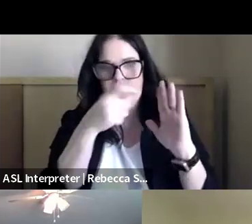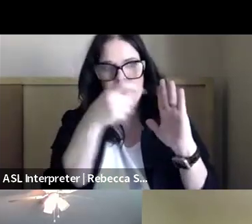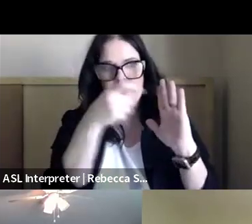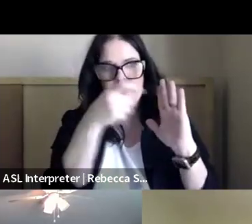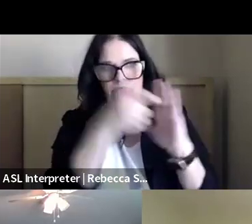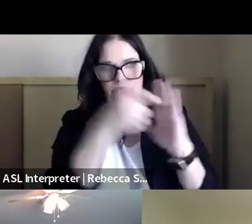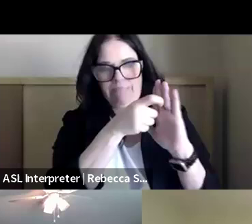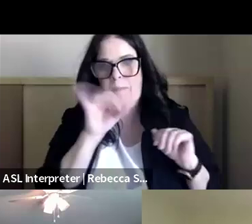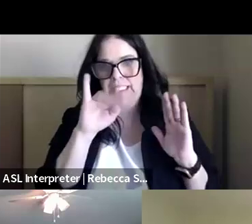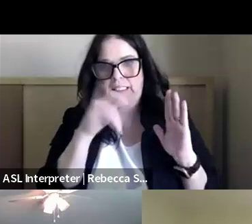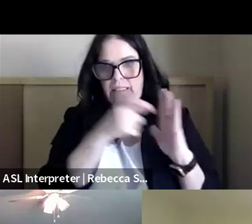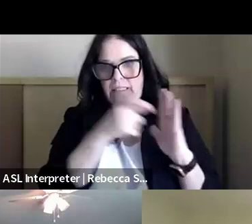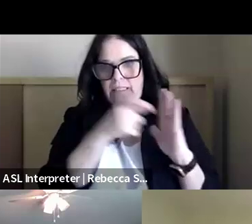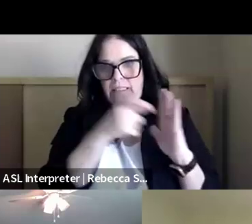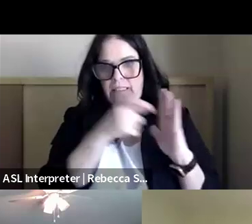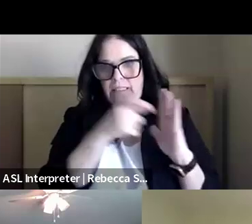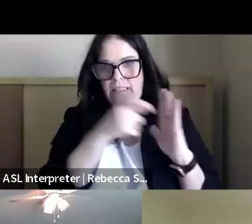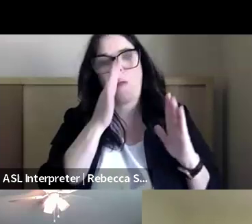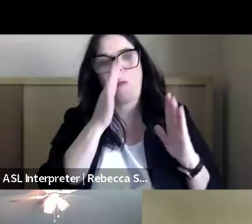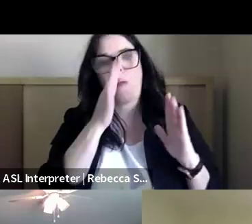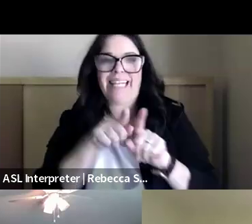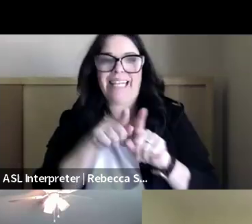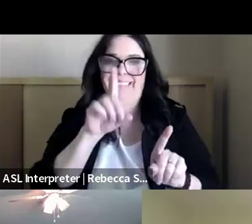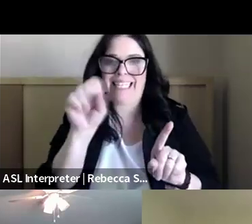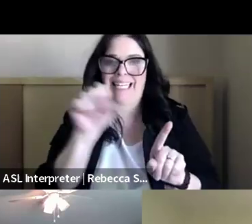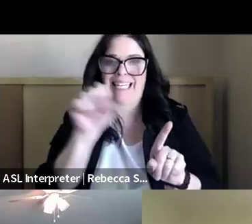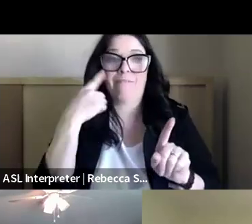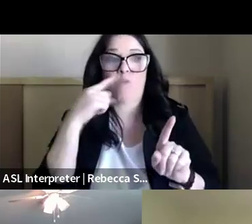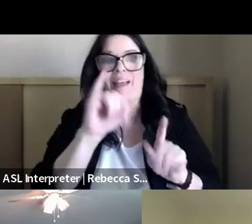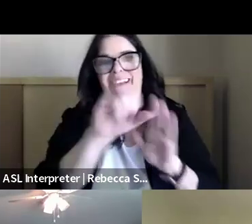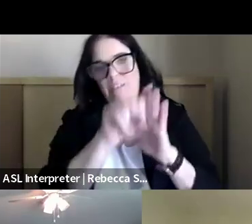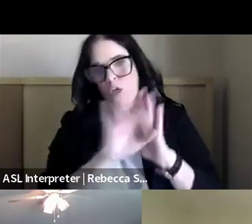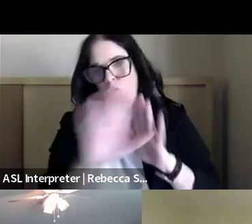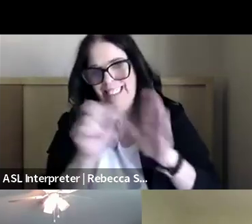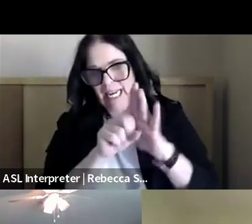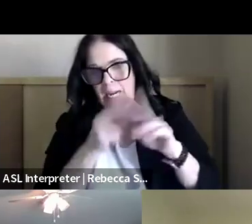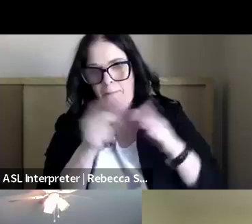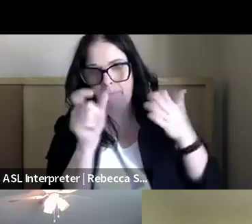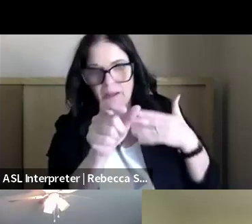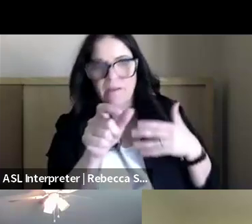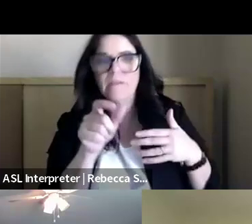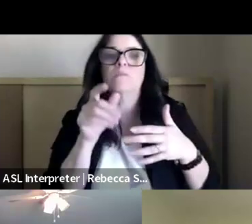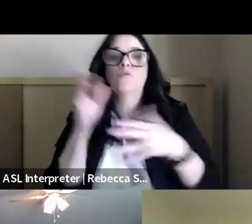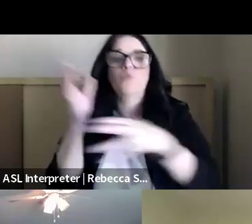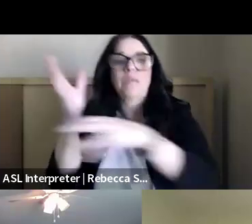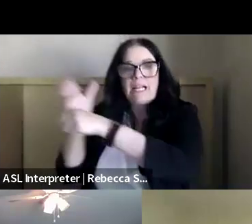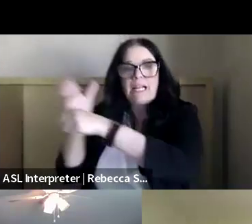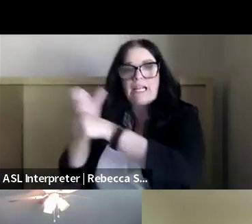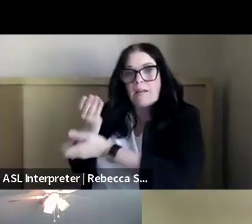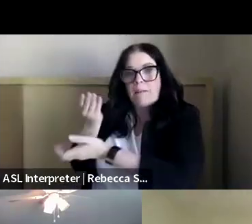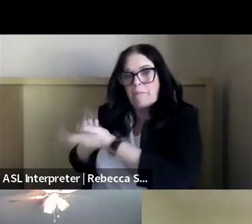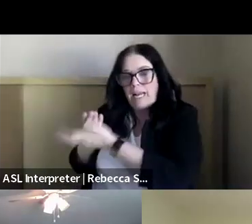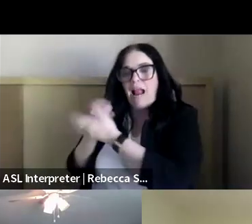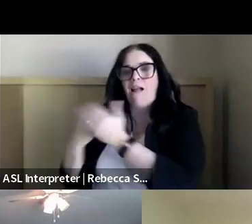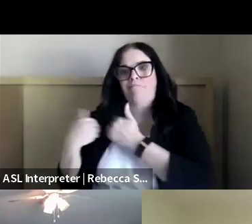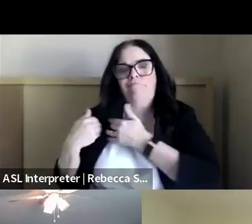serve as the DSE for that state to receive, administer, and account for funds made available to the